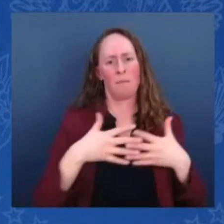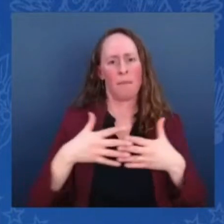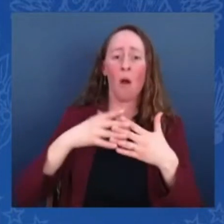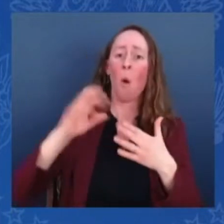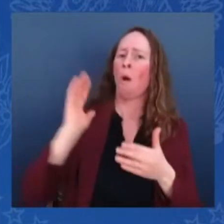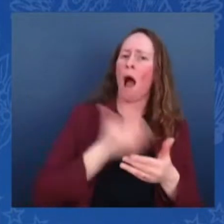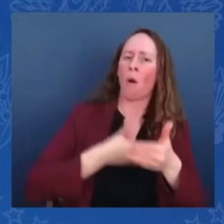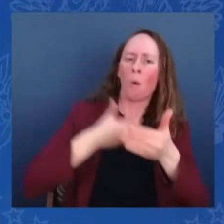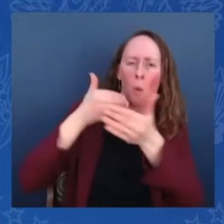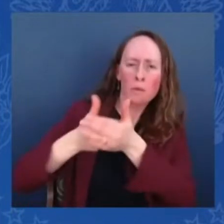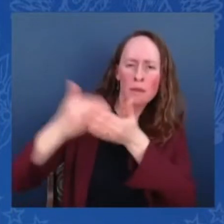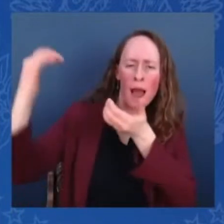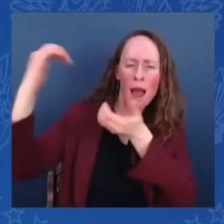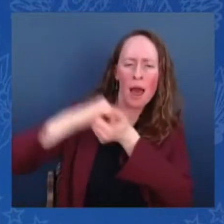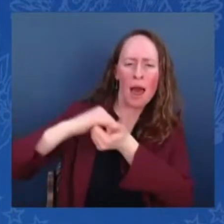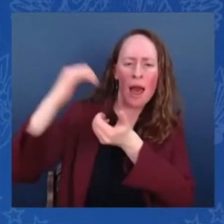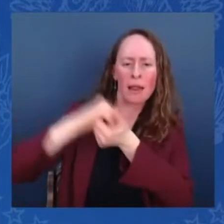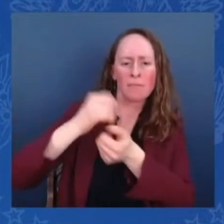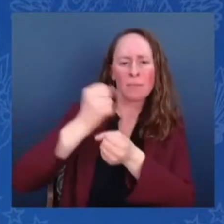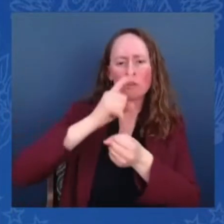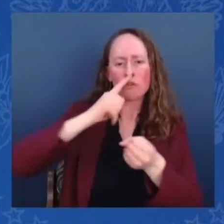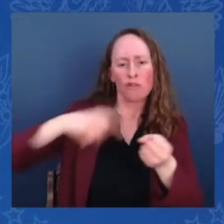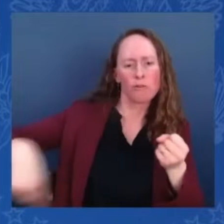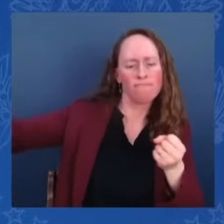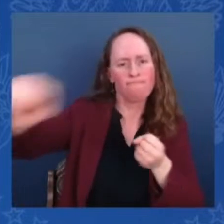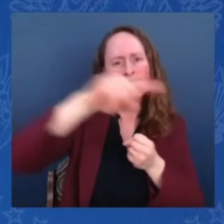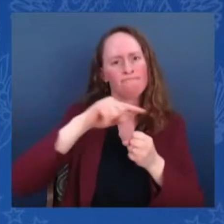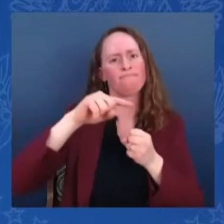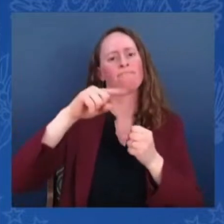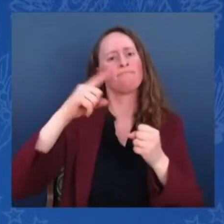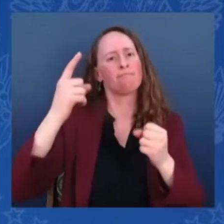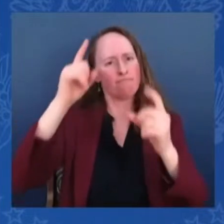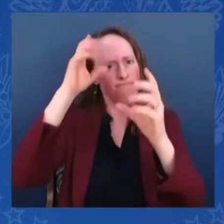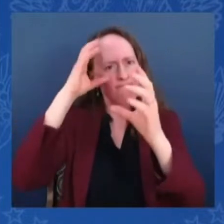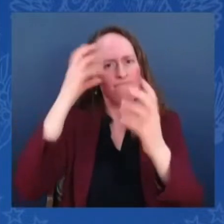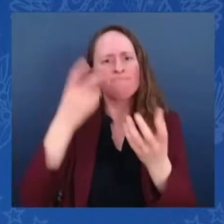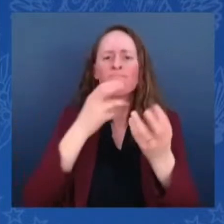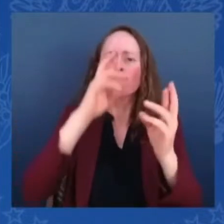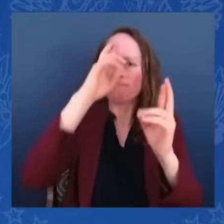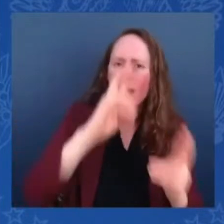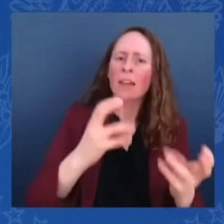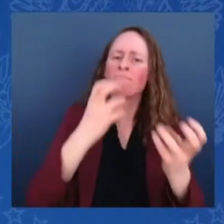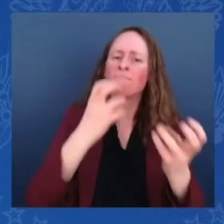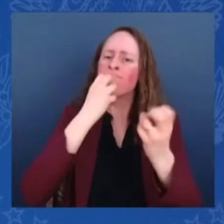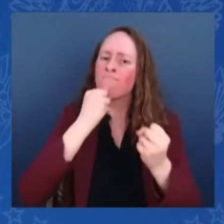people's rights are respected, their safety is protected, and their data is secure.